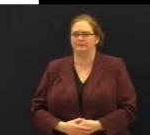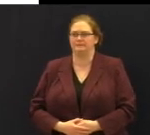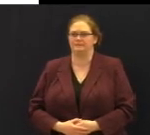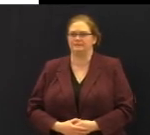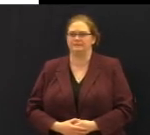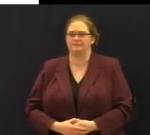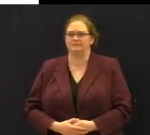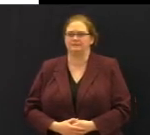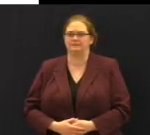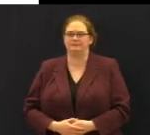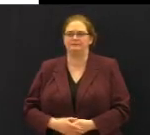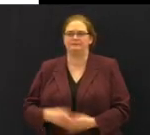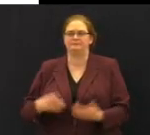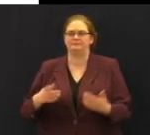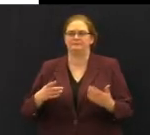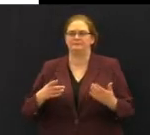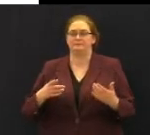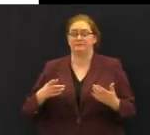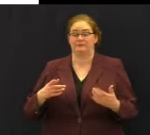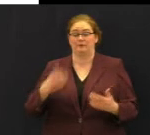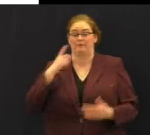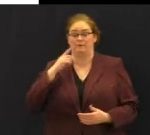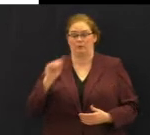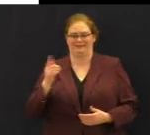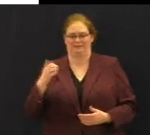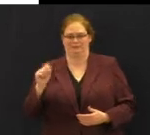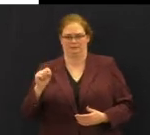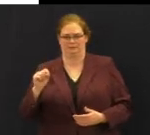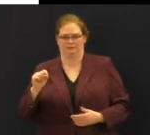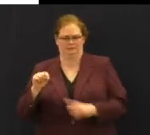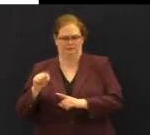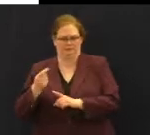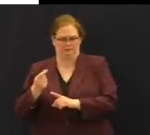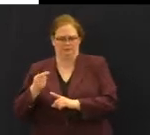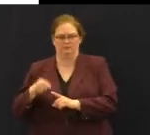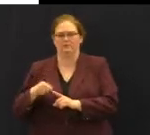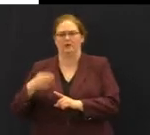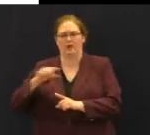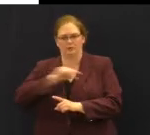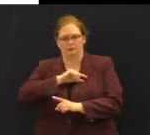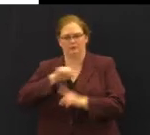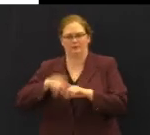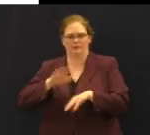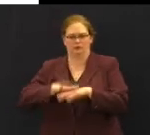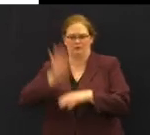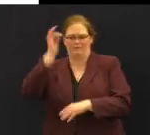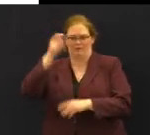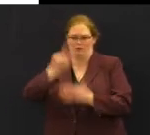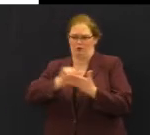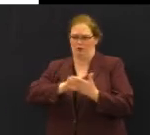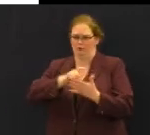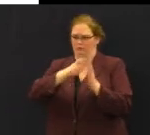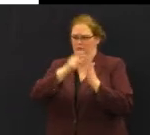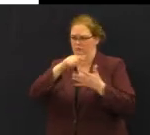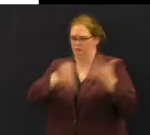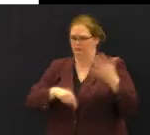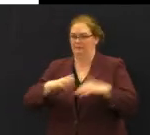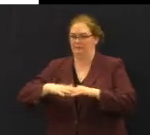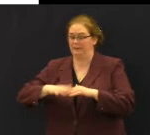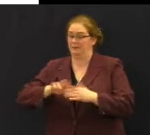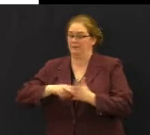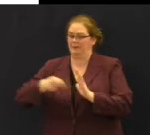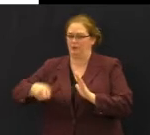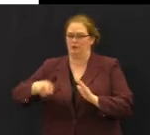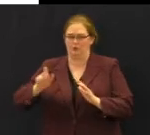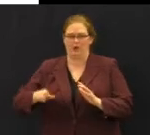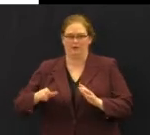So going over the BERA application for tenants, the eligibility is based upon the requirements of the federal law. So at the minimum, this means that you have to be a